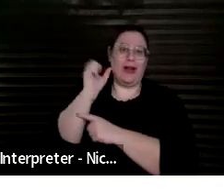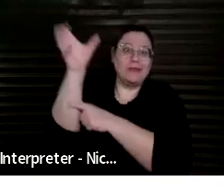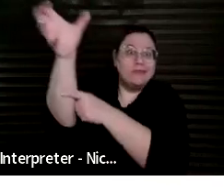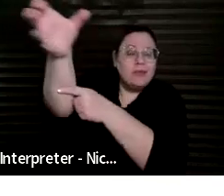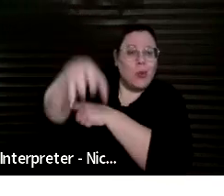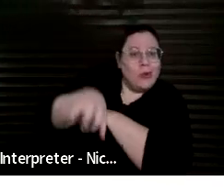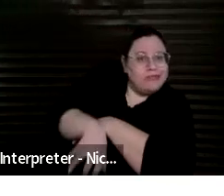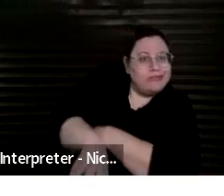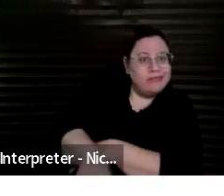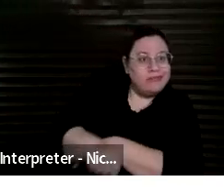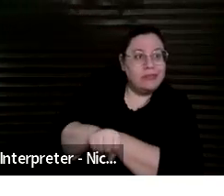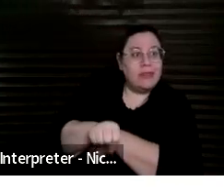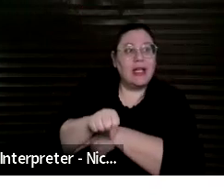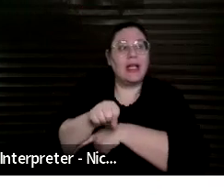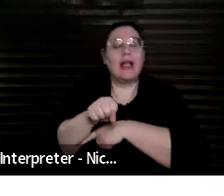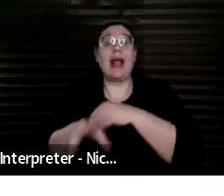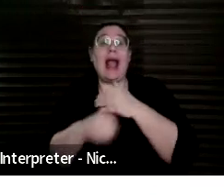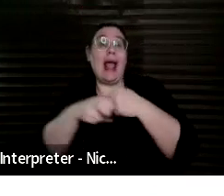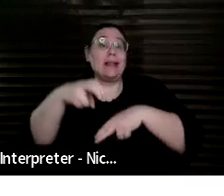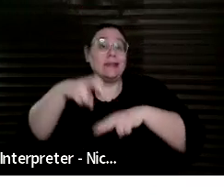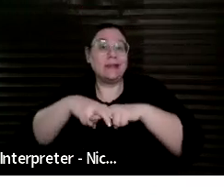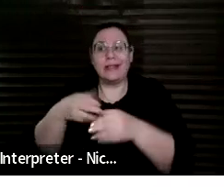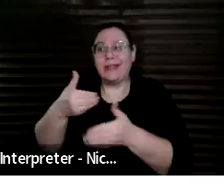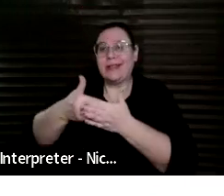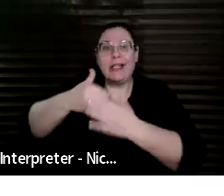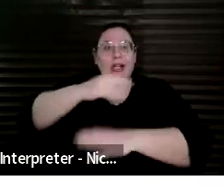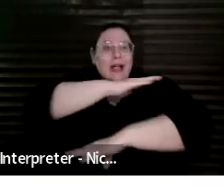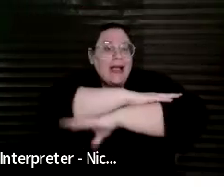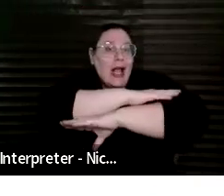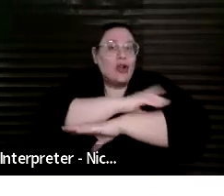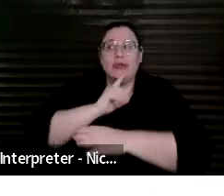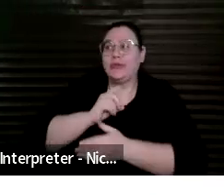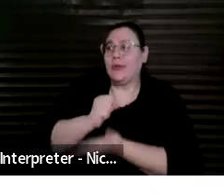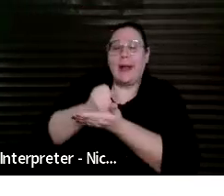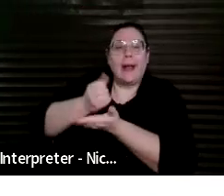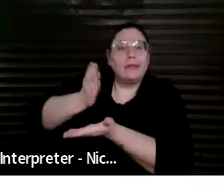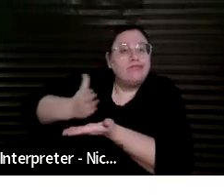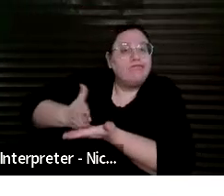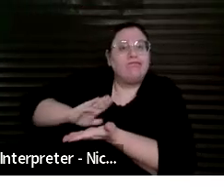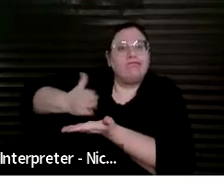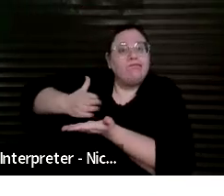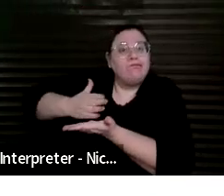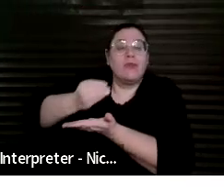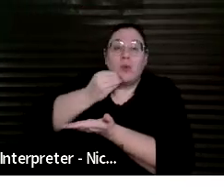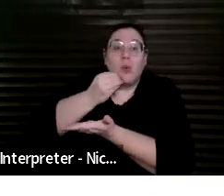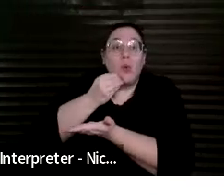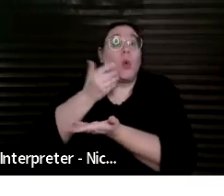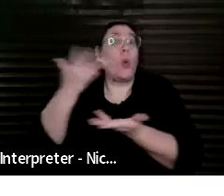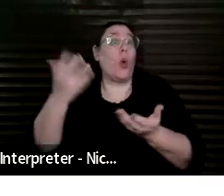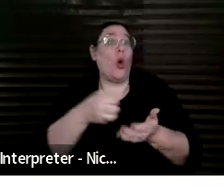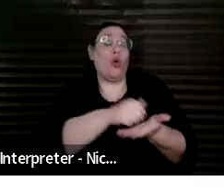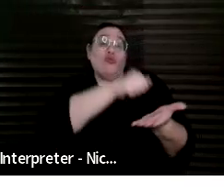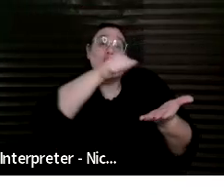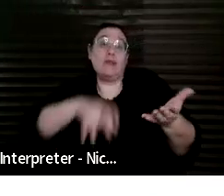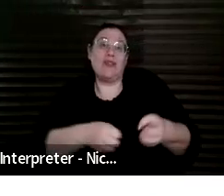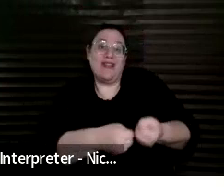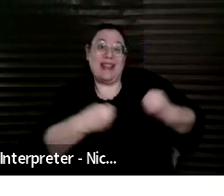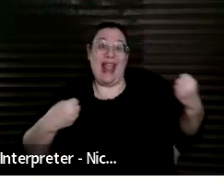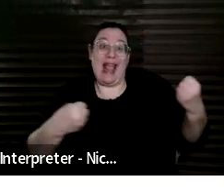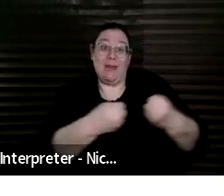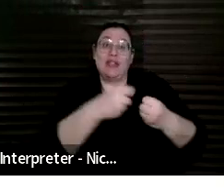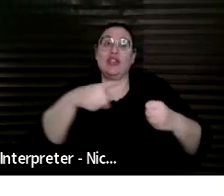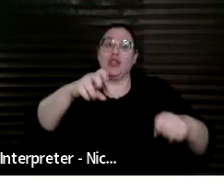Add seating next to the counter for preparing food, or remove cabinets to support sitting under the